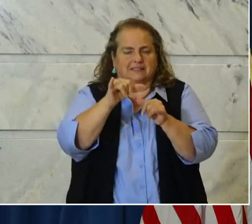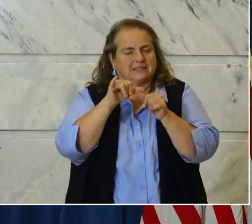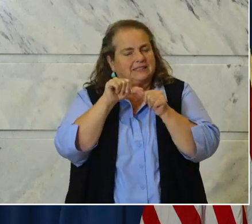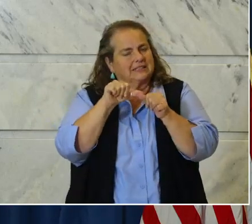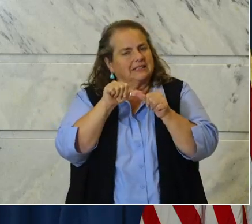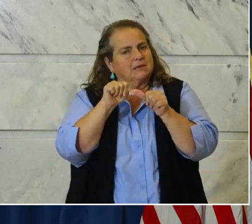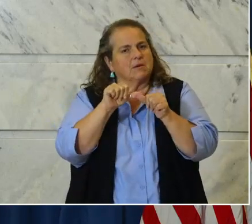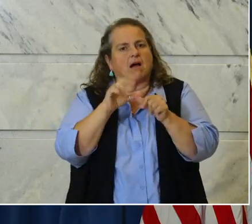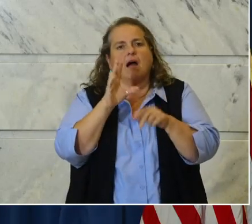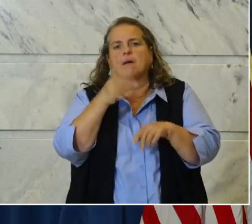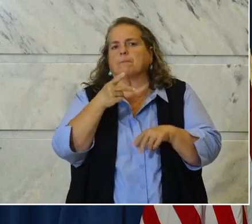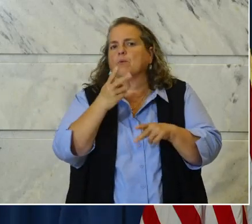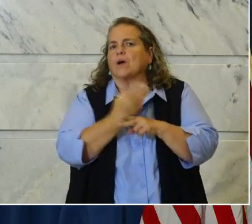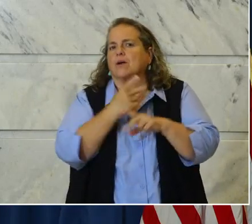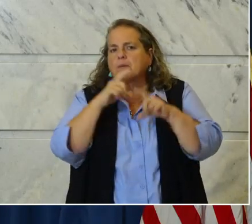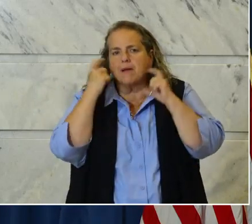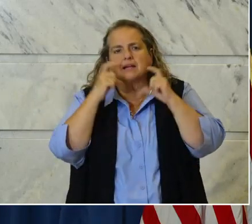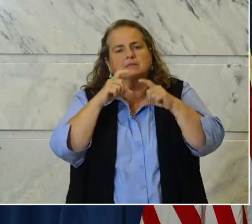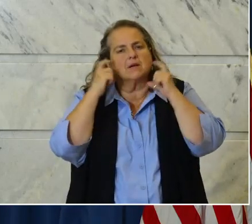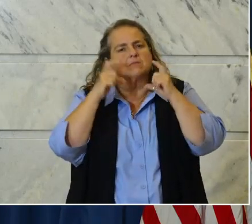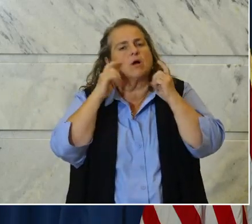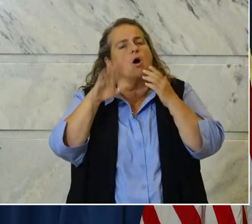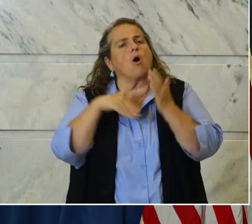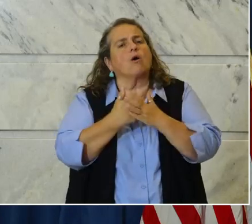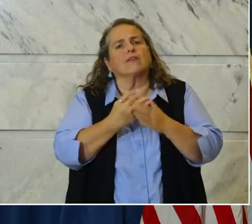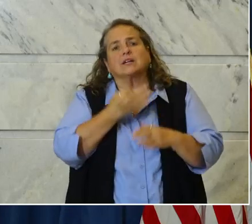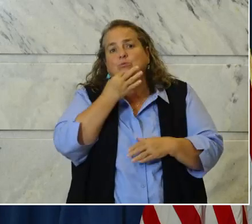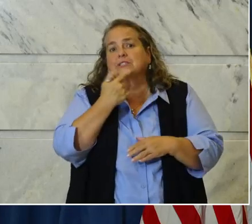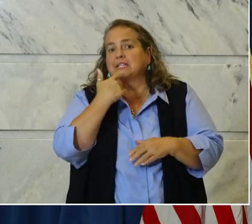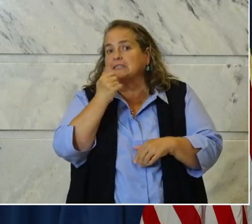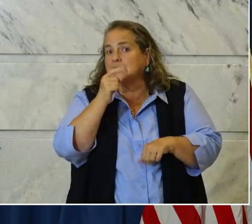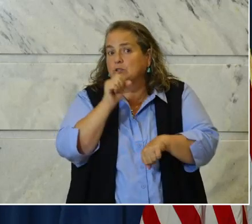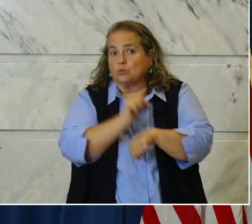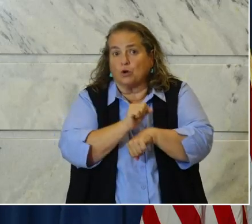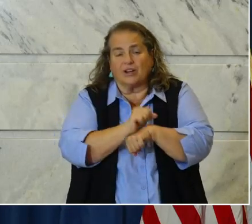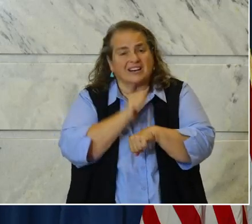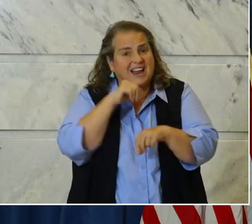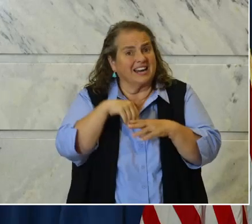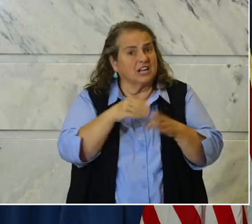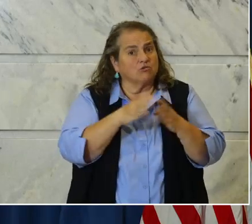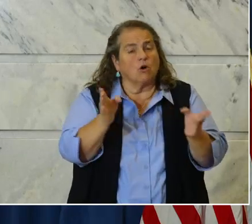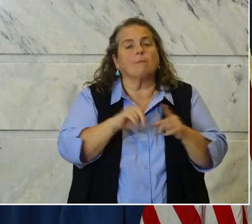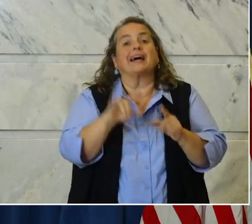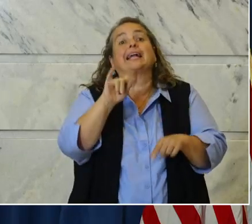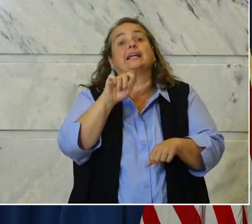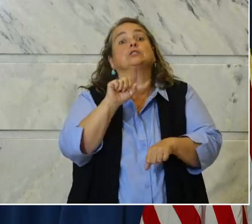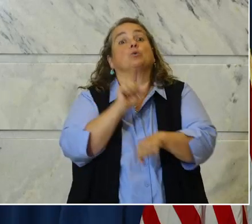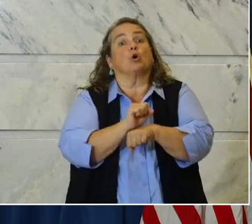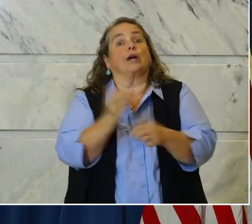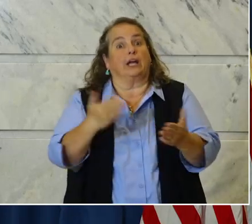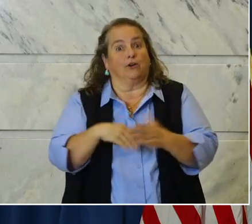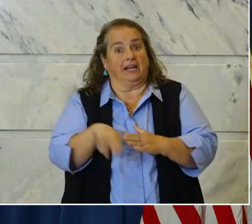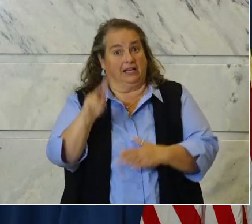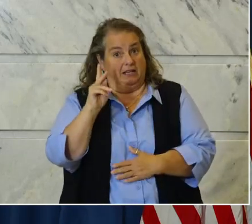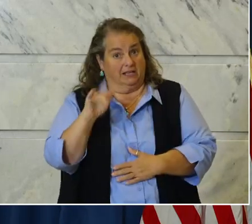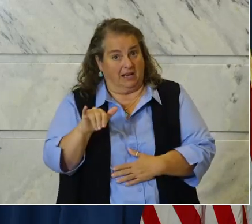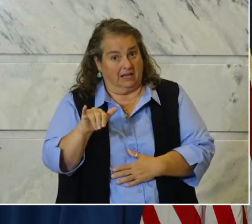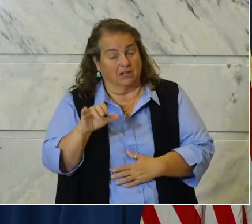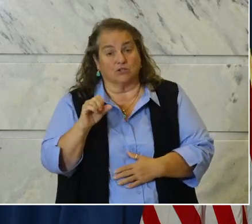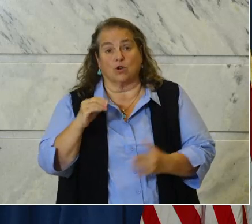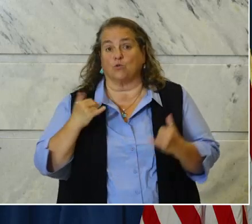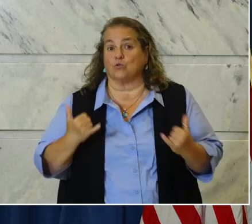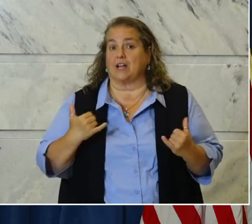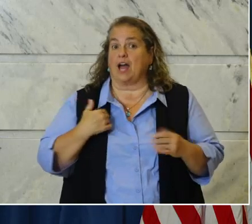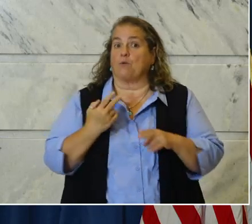wearing the mask. All the experts say it's working, not just in general, they say it's working here in Kentucky. So today I'm wearing the